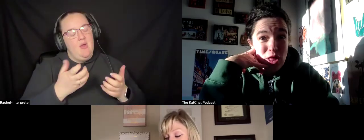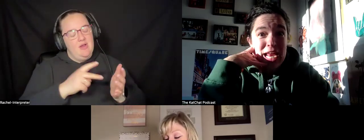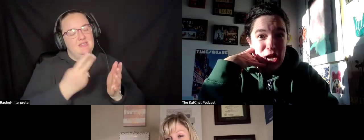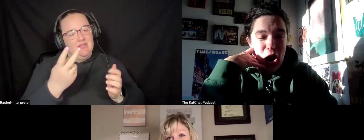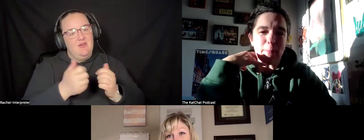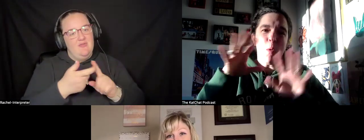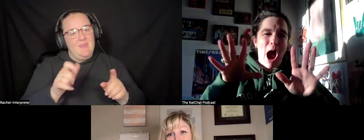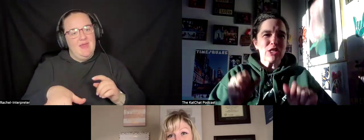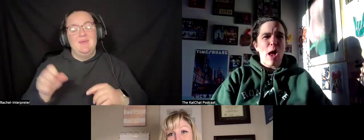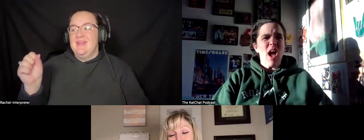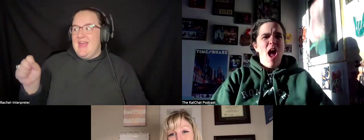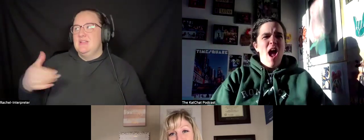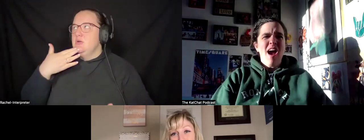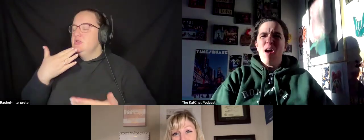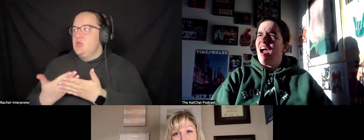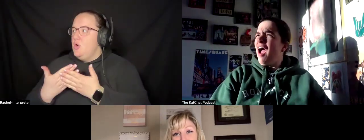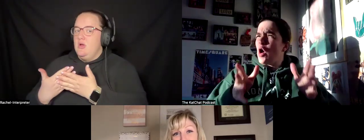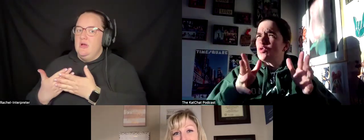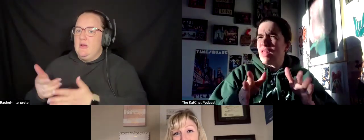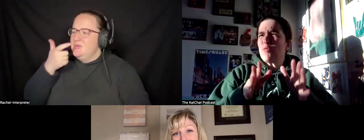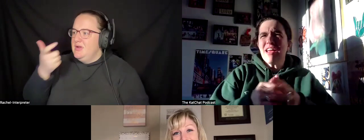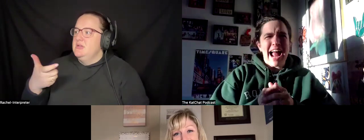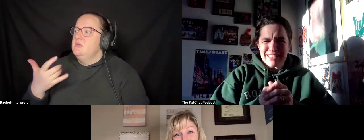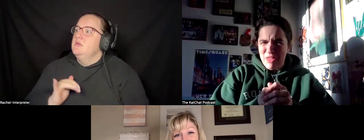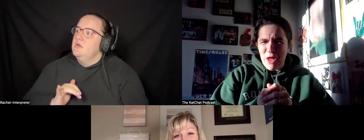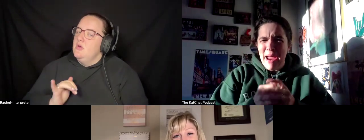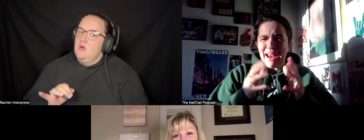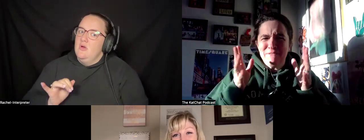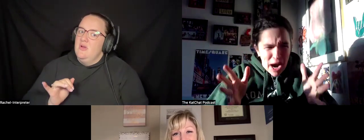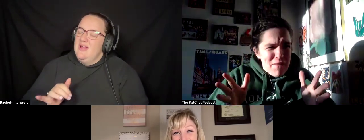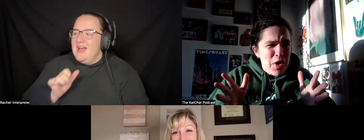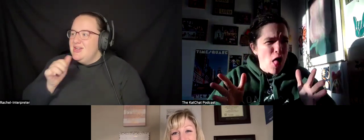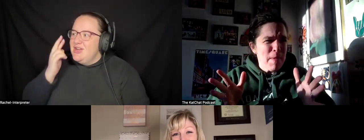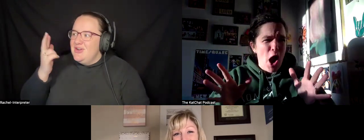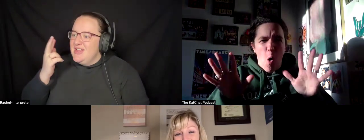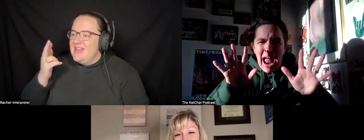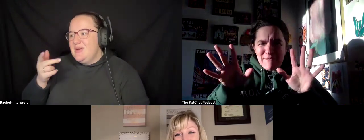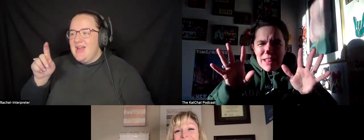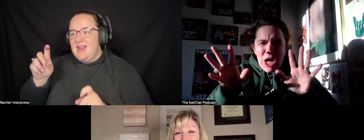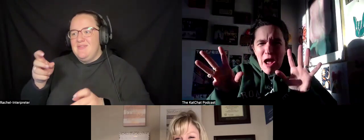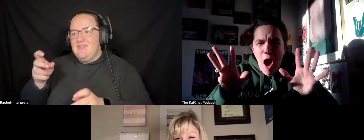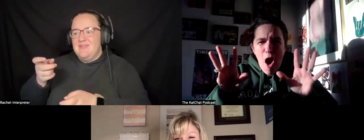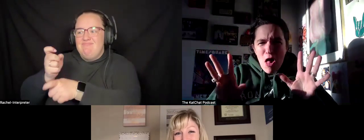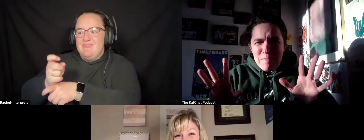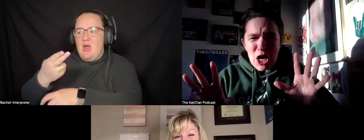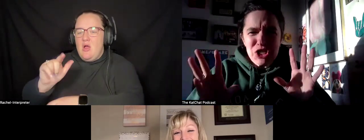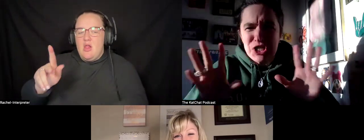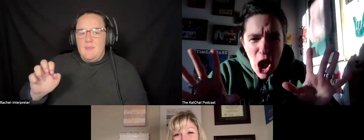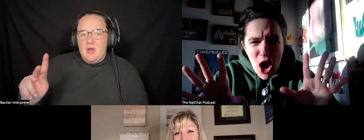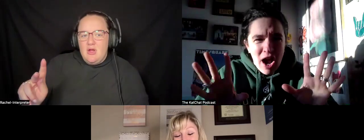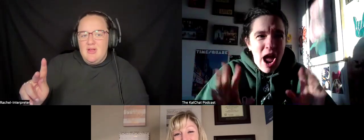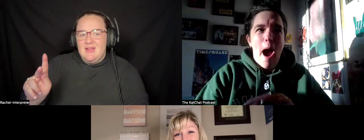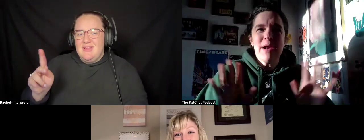that was well. really good. I'm like, watch out. Yeah. You realize that they're making fun of Hallmark or have a little